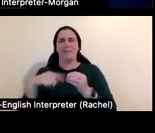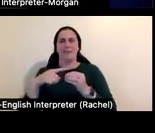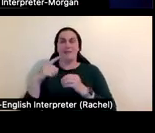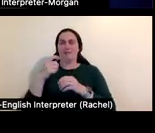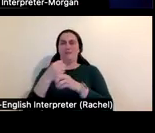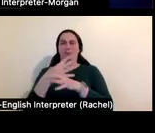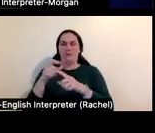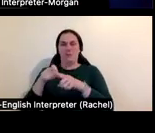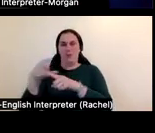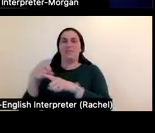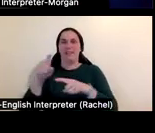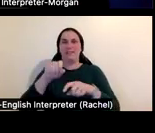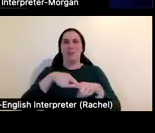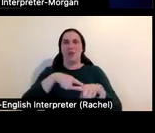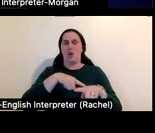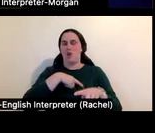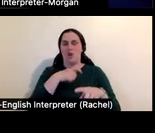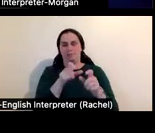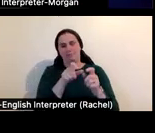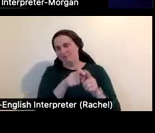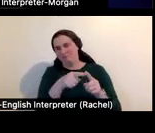Entschuldigung. Let me separate the.